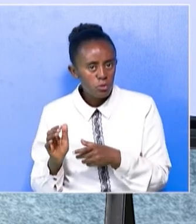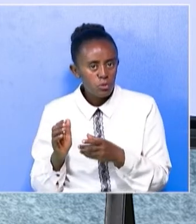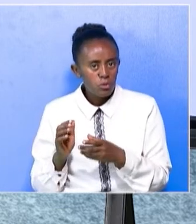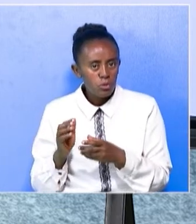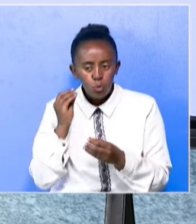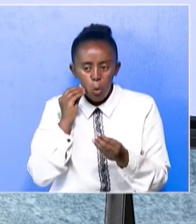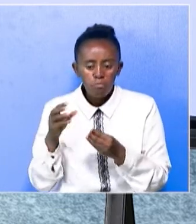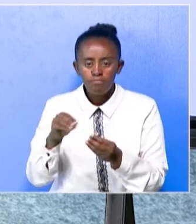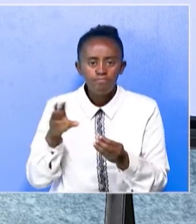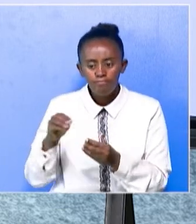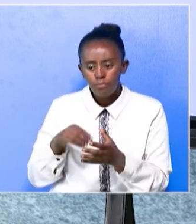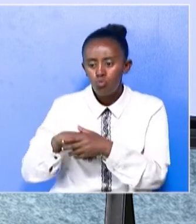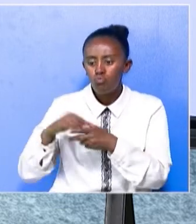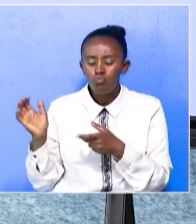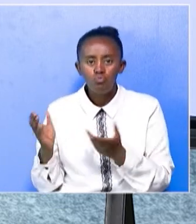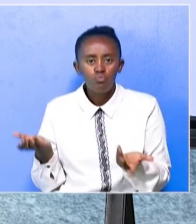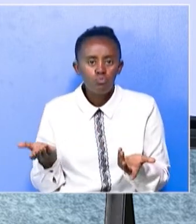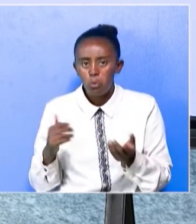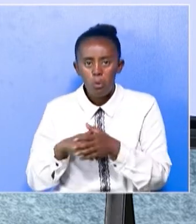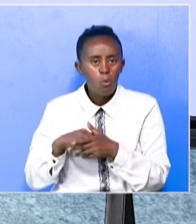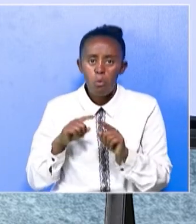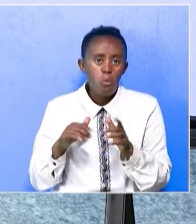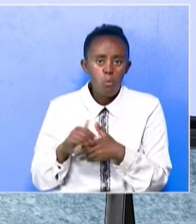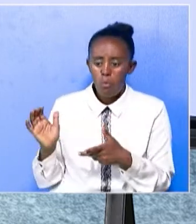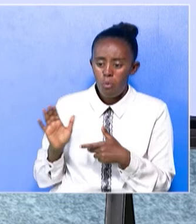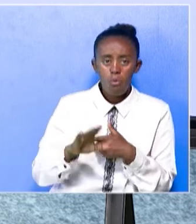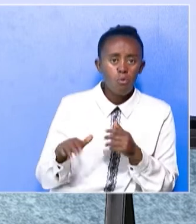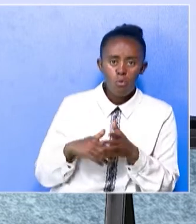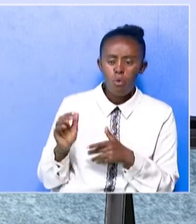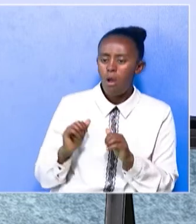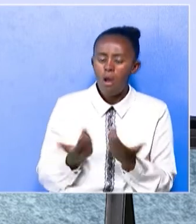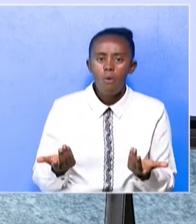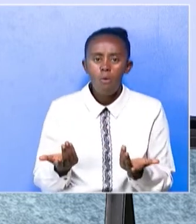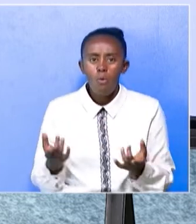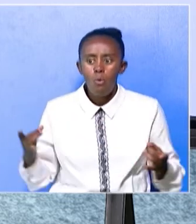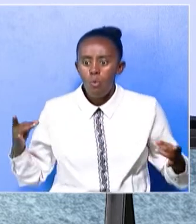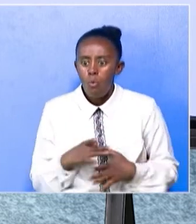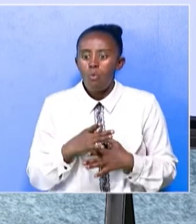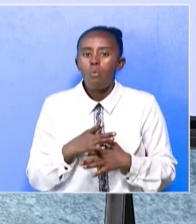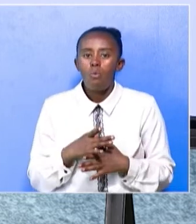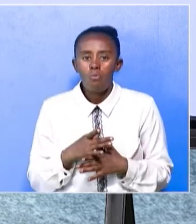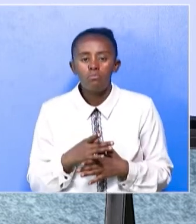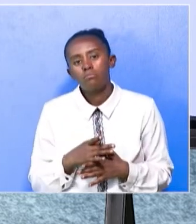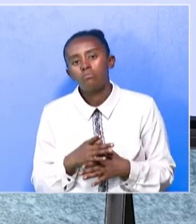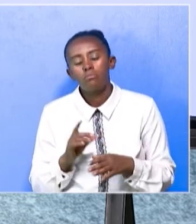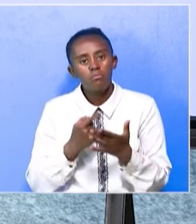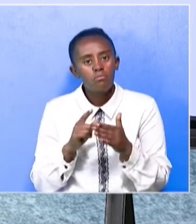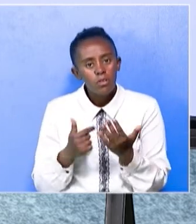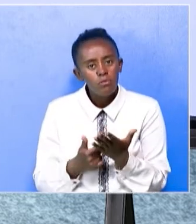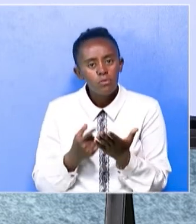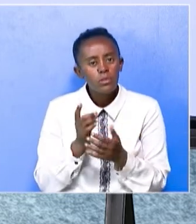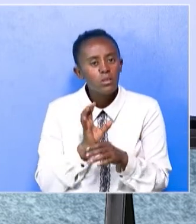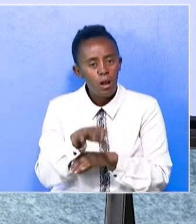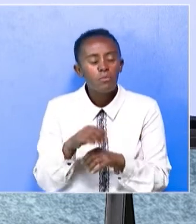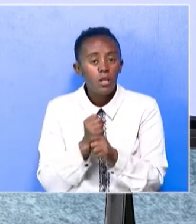room. But he left out. How she's shocking. Imagine that. How she's shocking. Therefore, right, this is